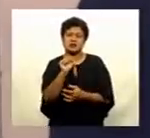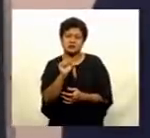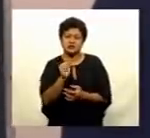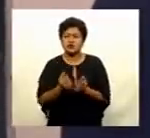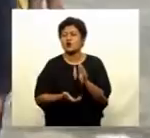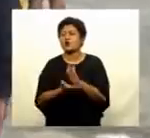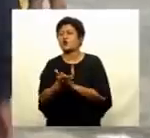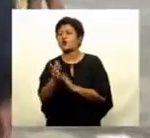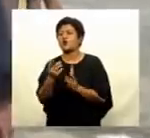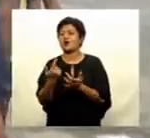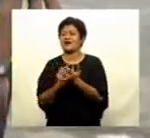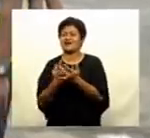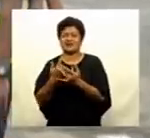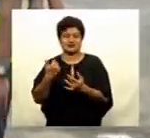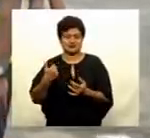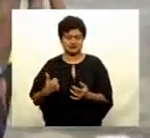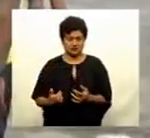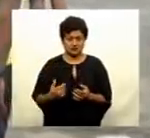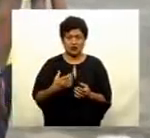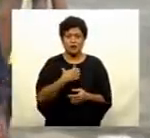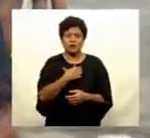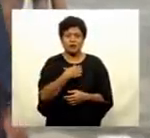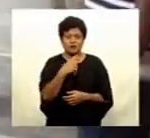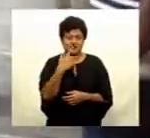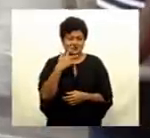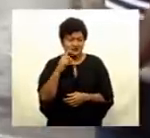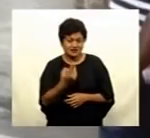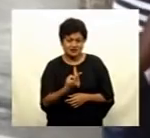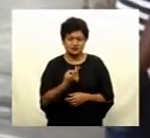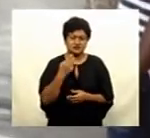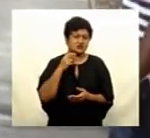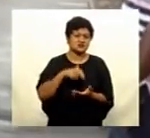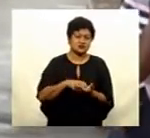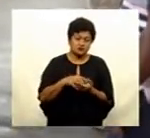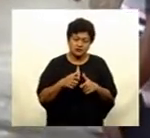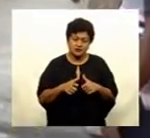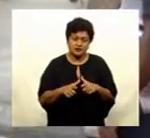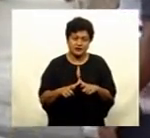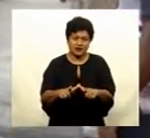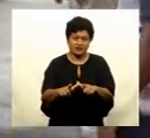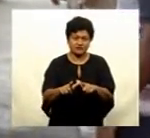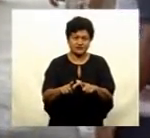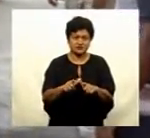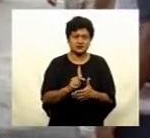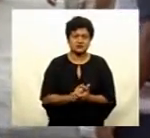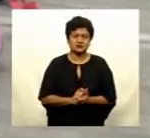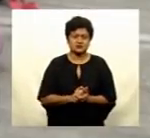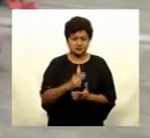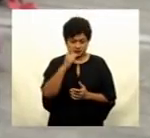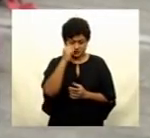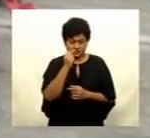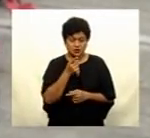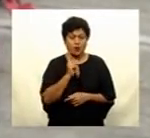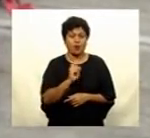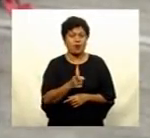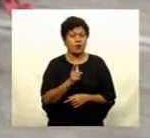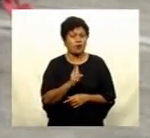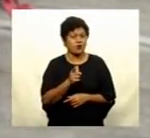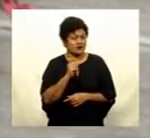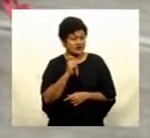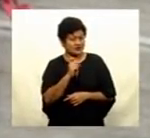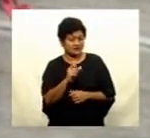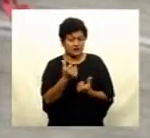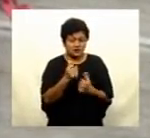side. Meanwhile, more than 8,000 Fijians have registered to travel during this window of travel. Fijians are warned that if any person